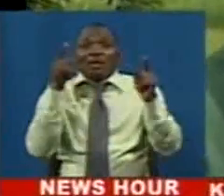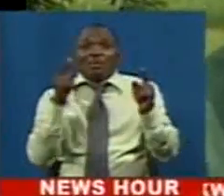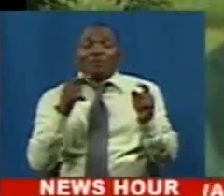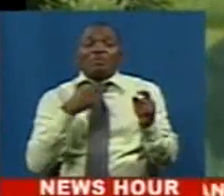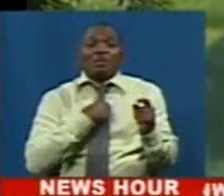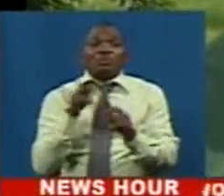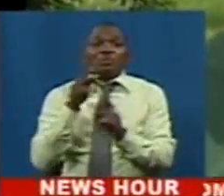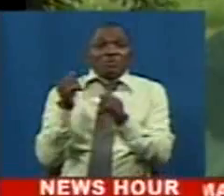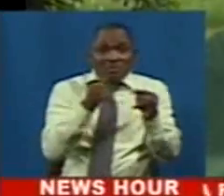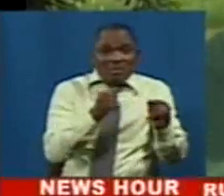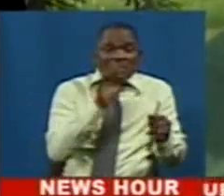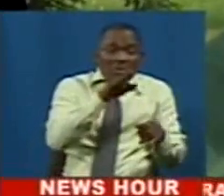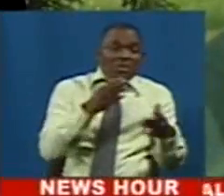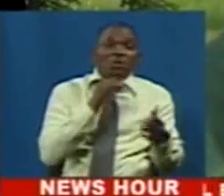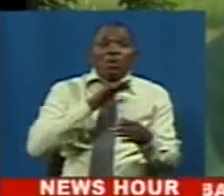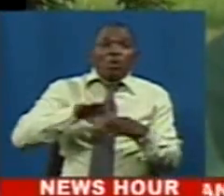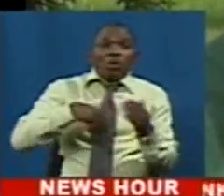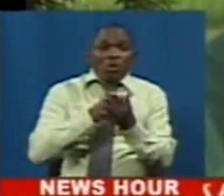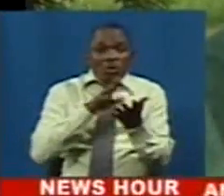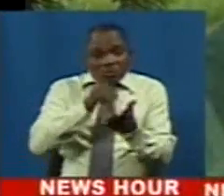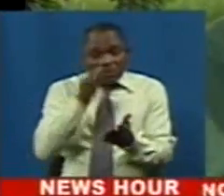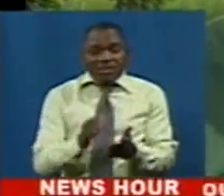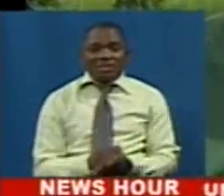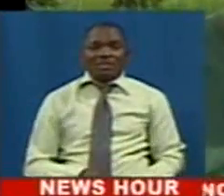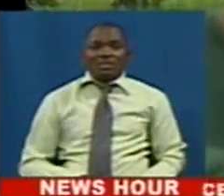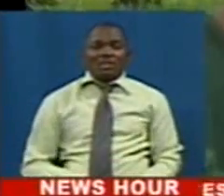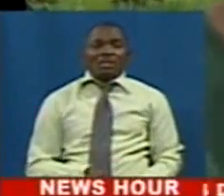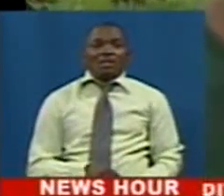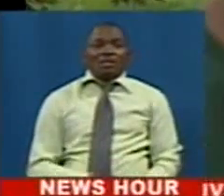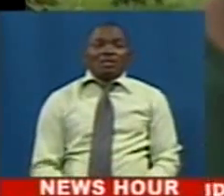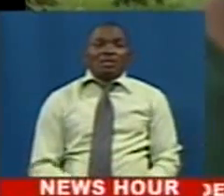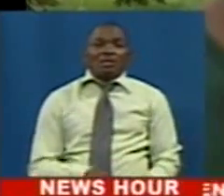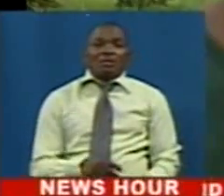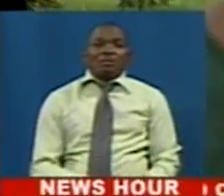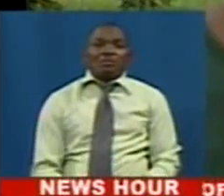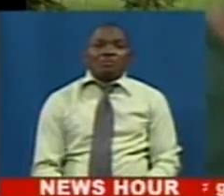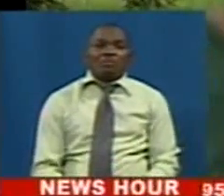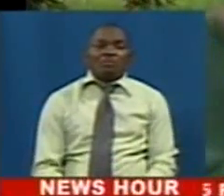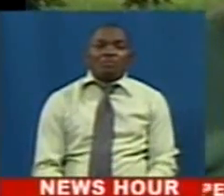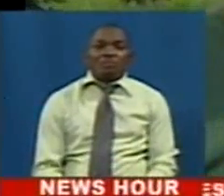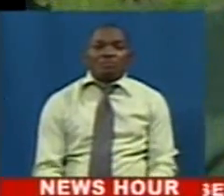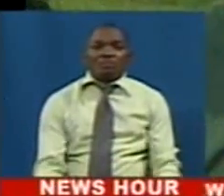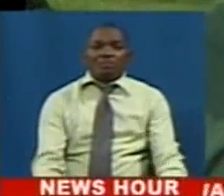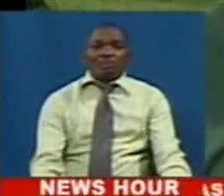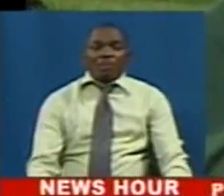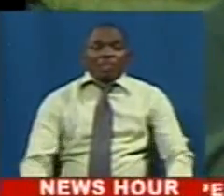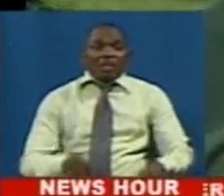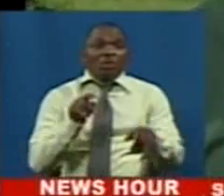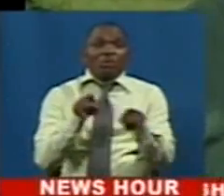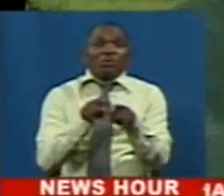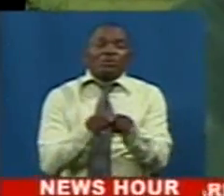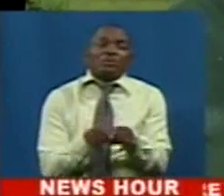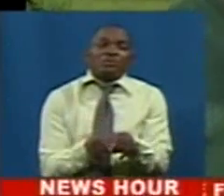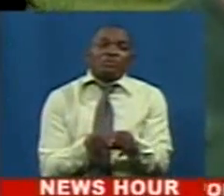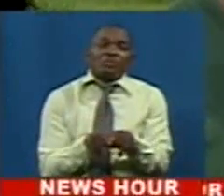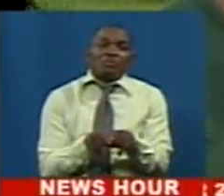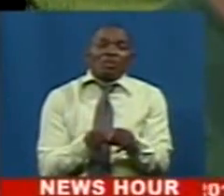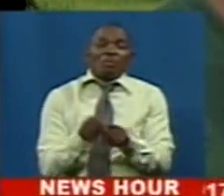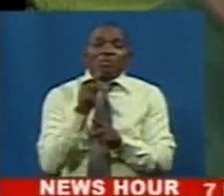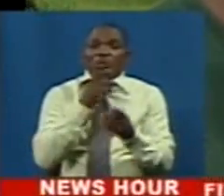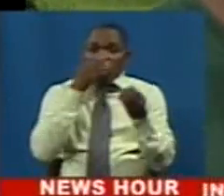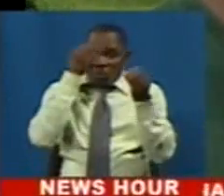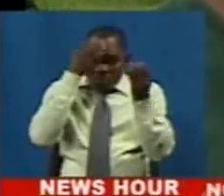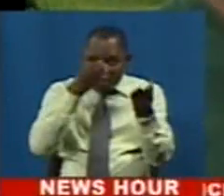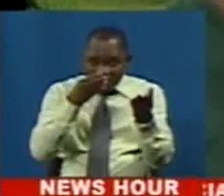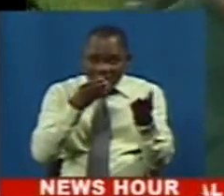an individual has committed, it is not worth breaking his car to see his blood gush out for any reason at all on campus. On the other hand, civil disobedience